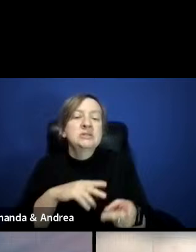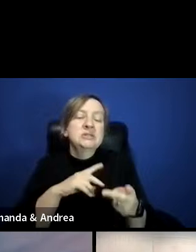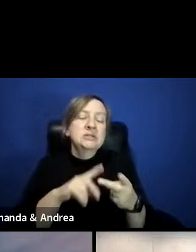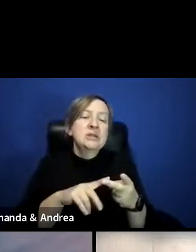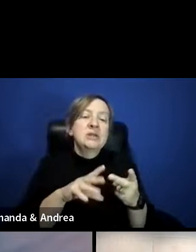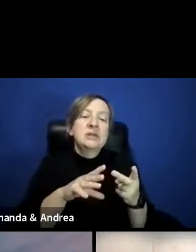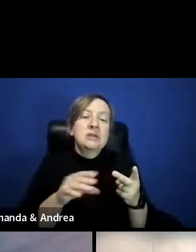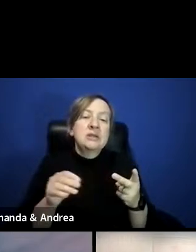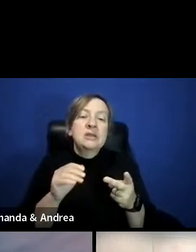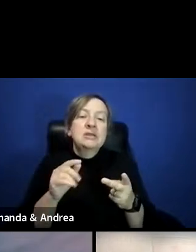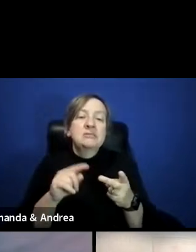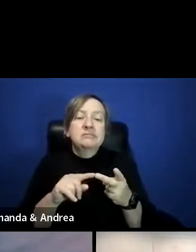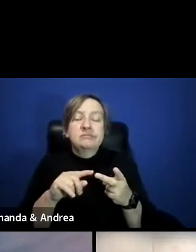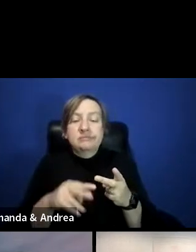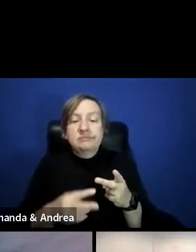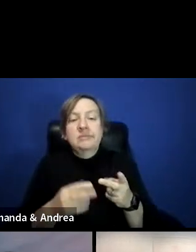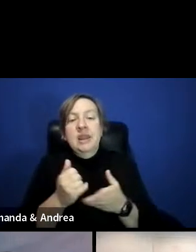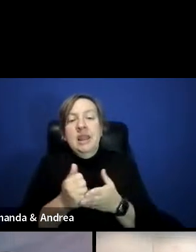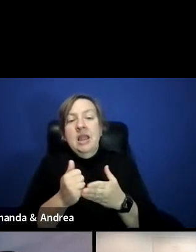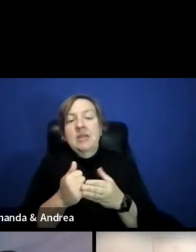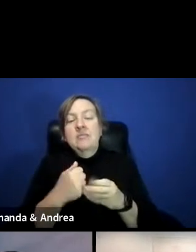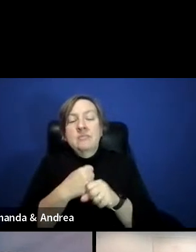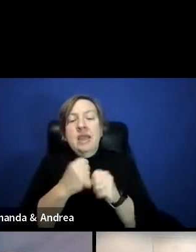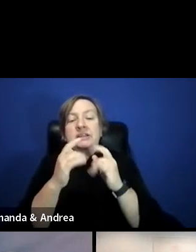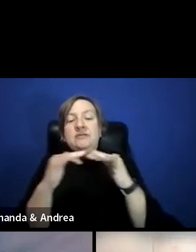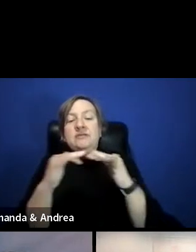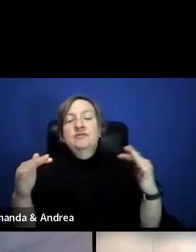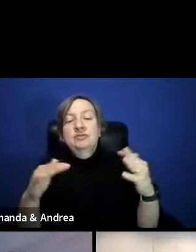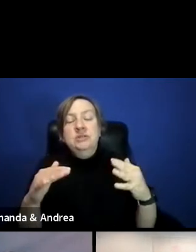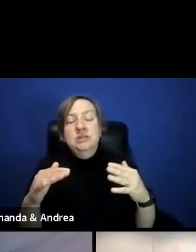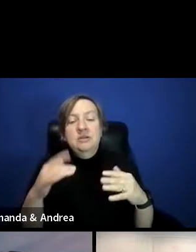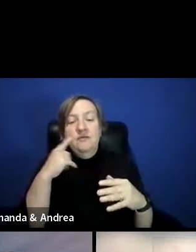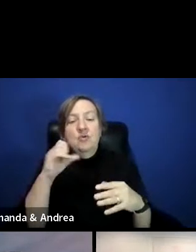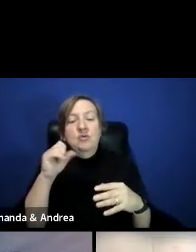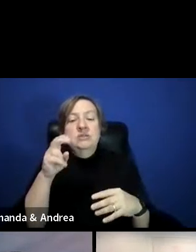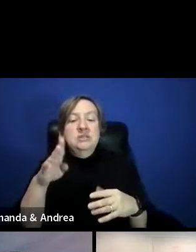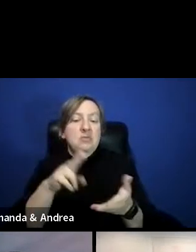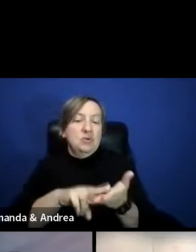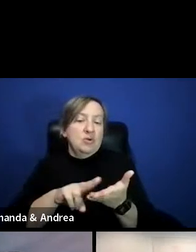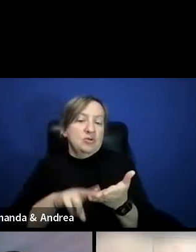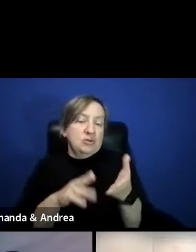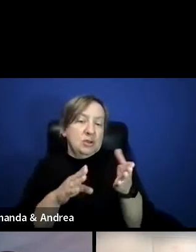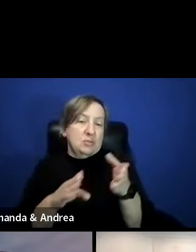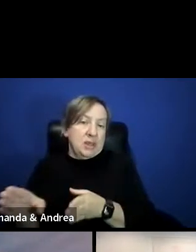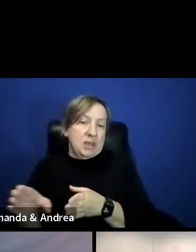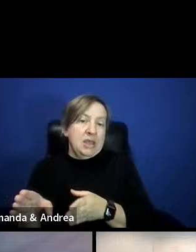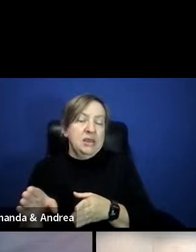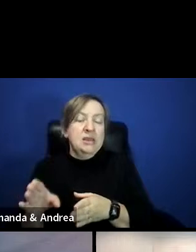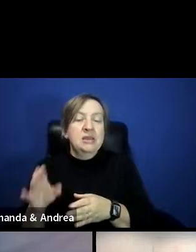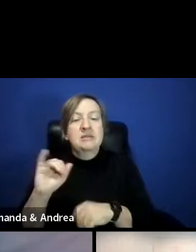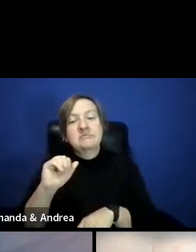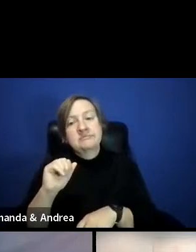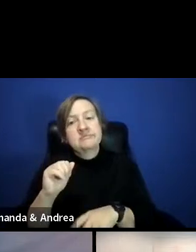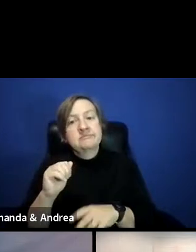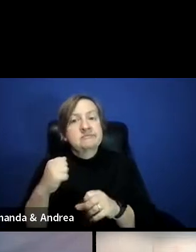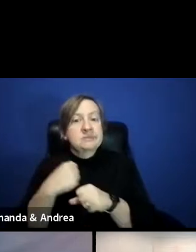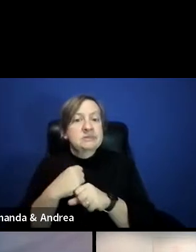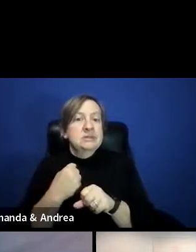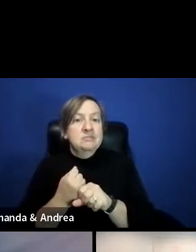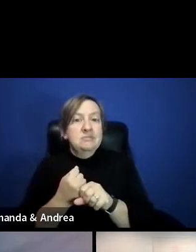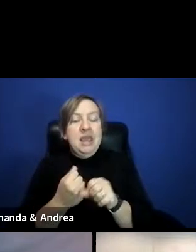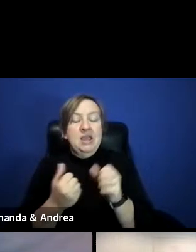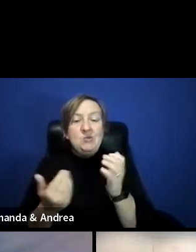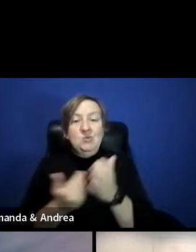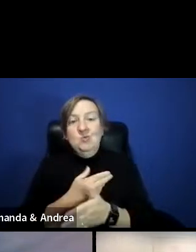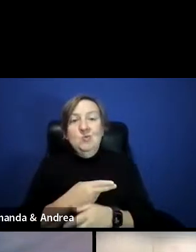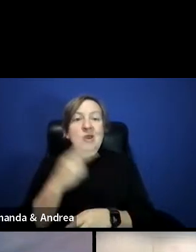two, helped us create a diversity and subcontracting plan for the project that's setting some of the highest goals that ODOT has seen on a